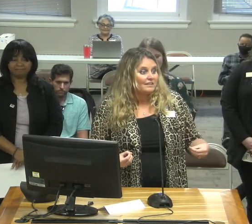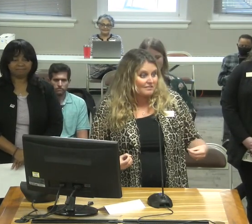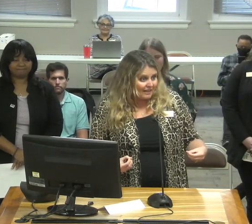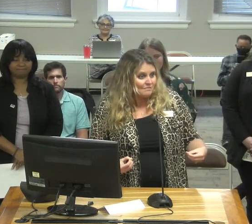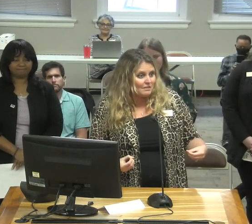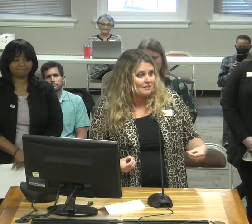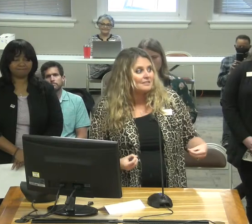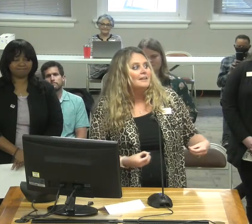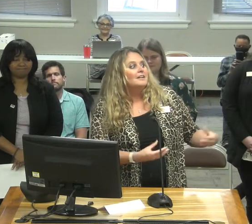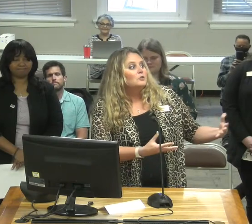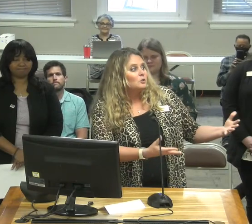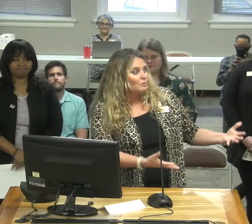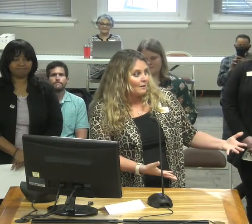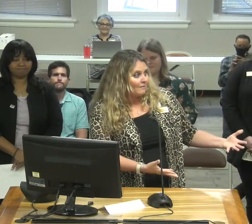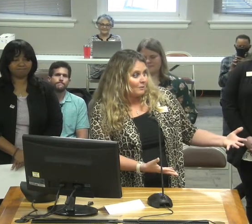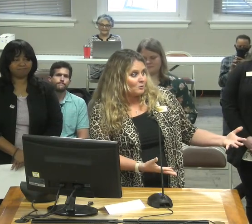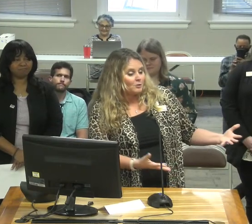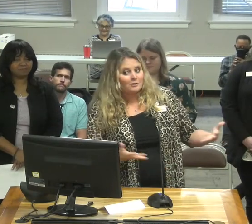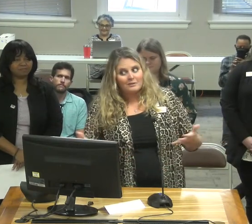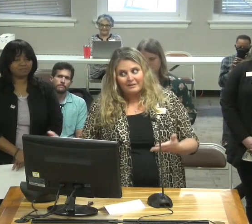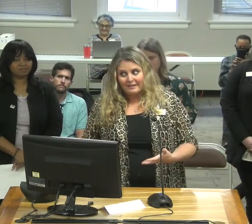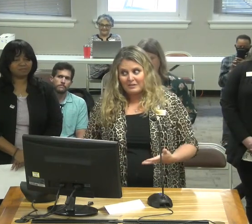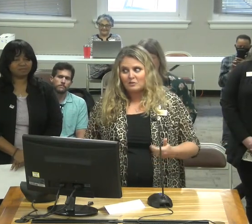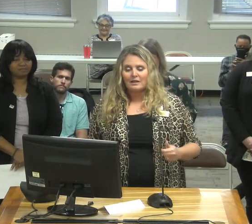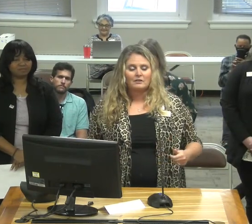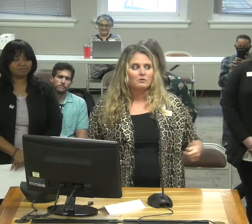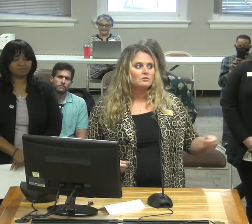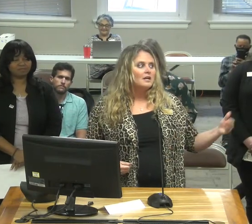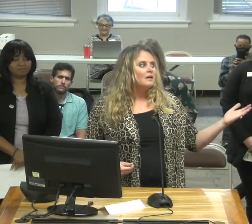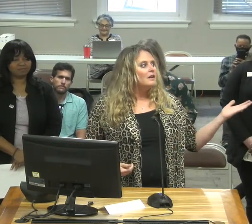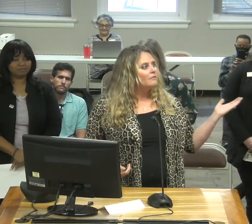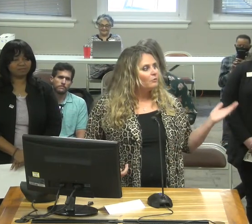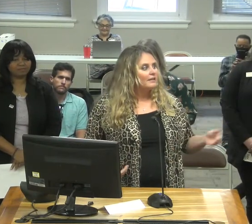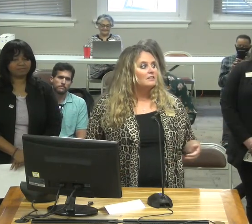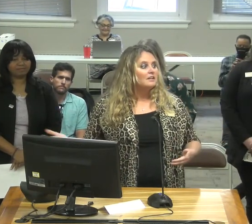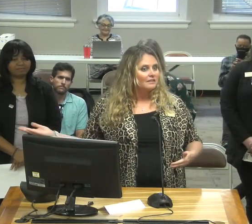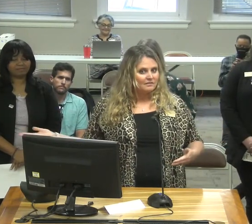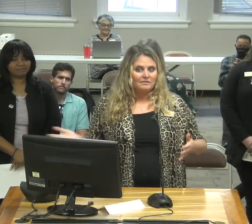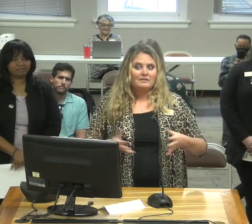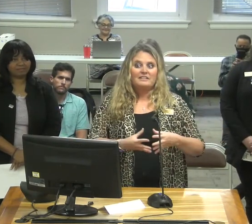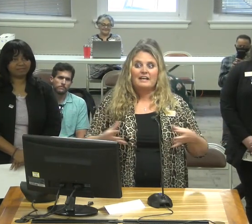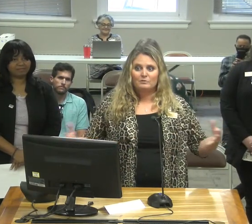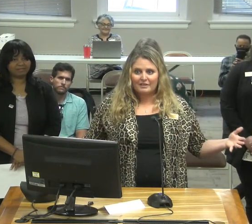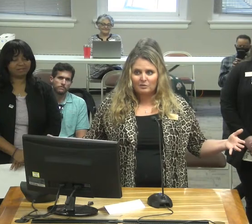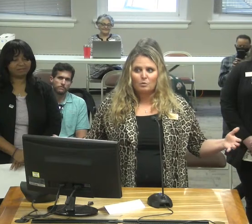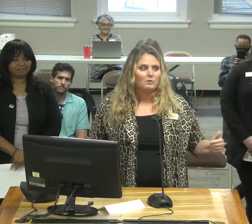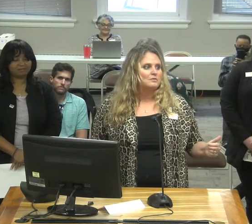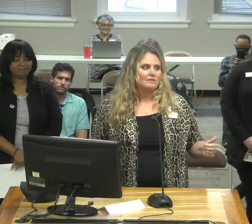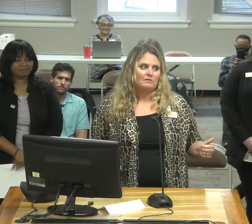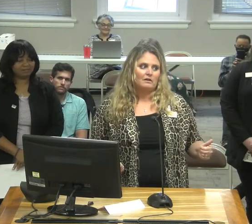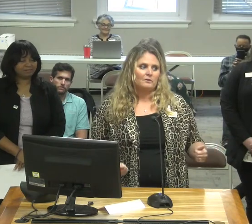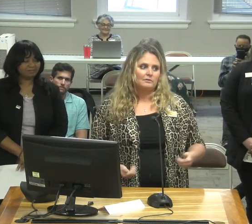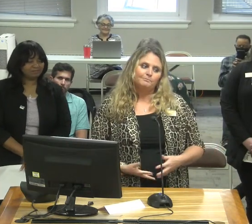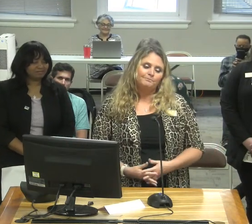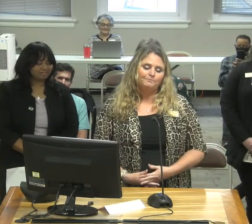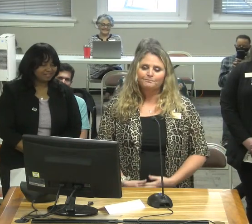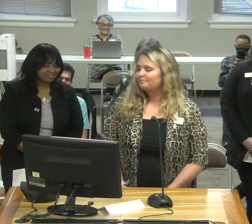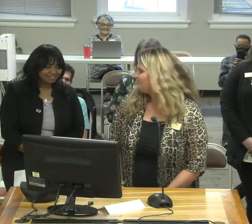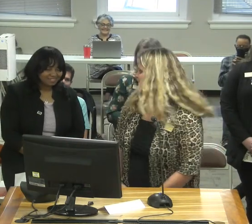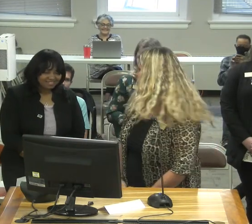to show that excitement to our future educators of what is outside the walls of